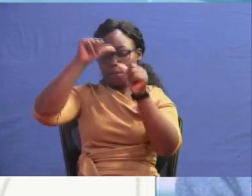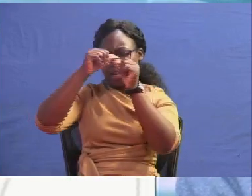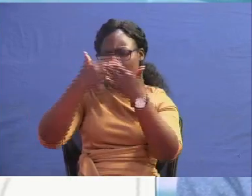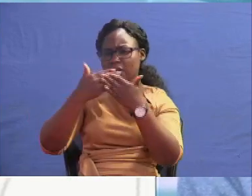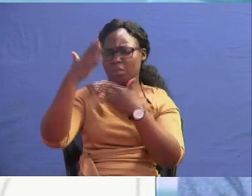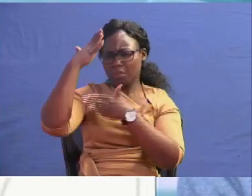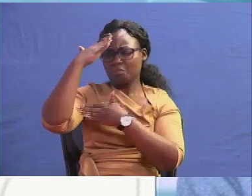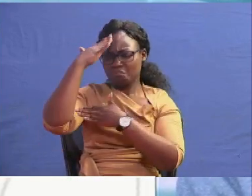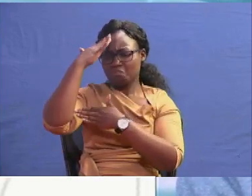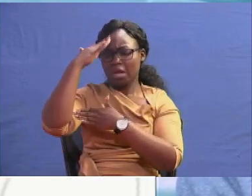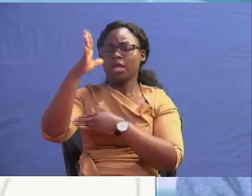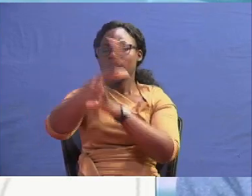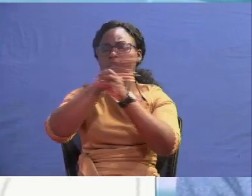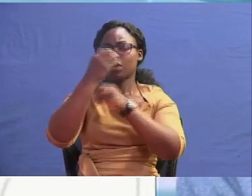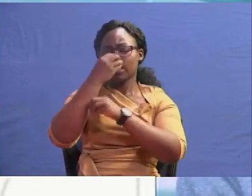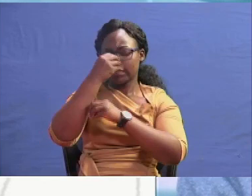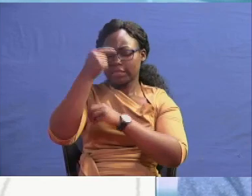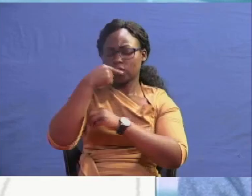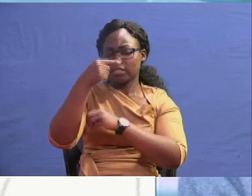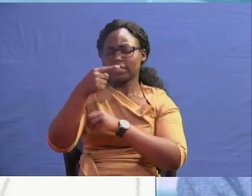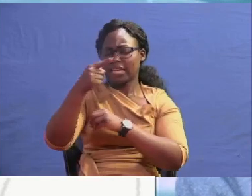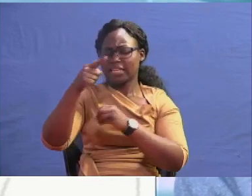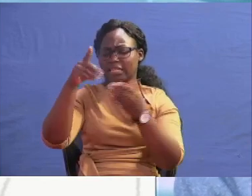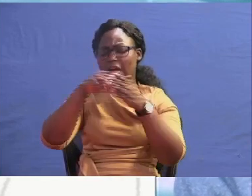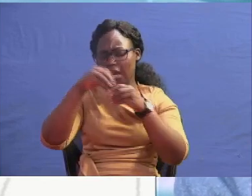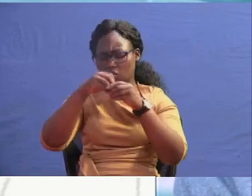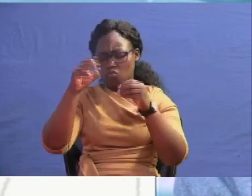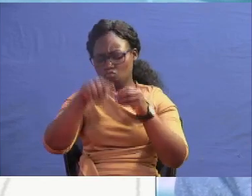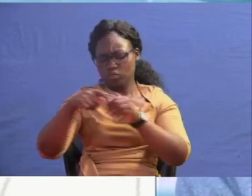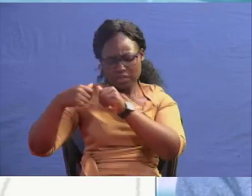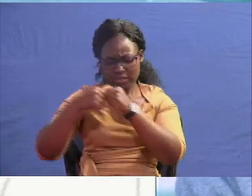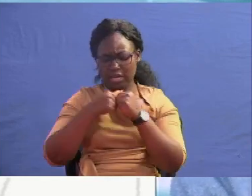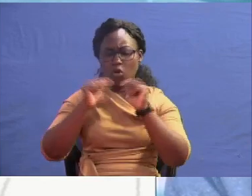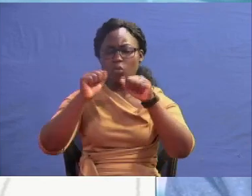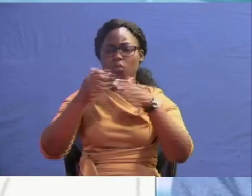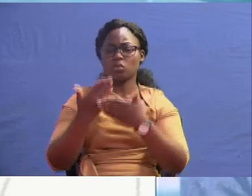out of these travels, we have been able to